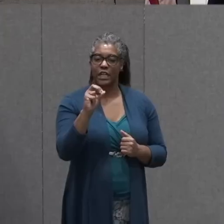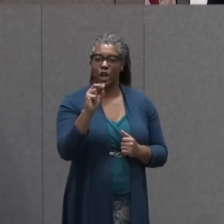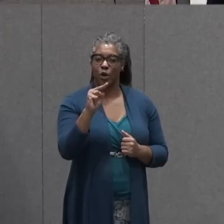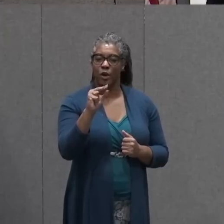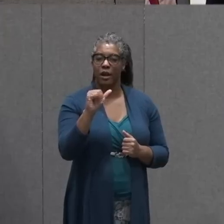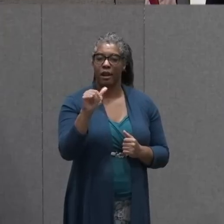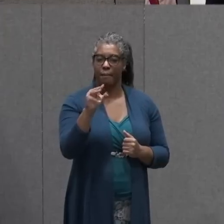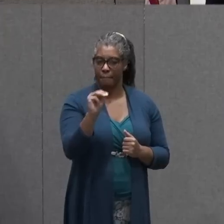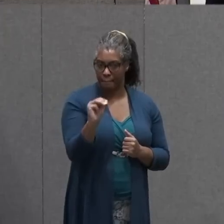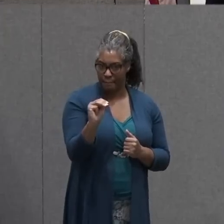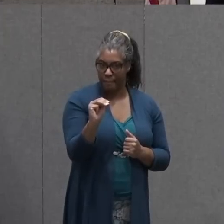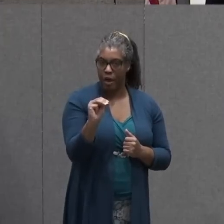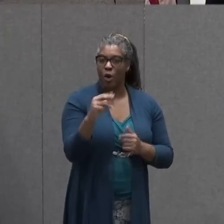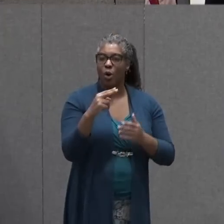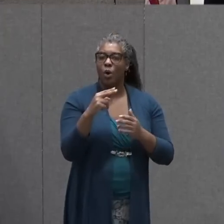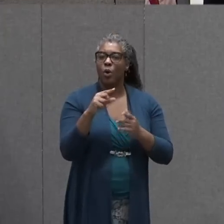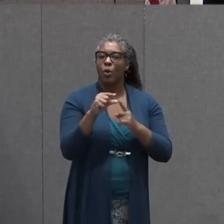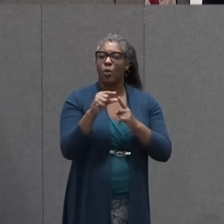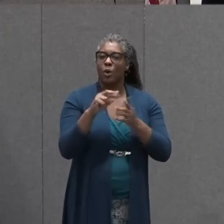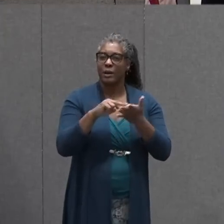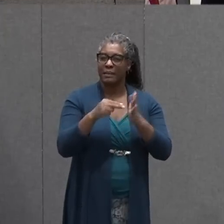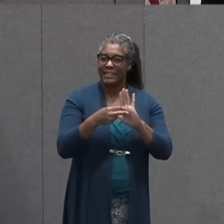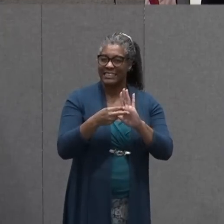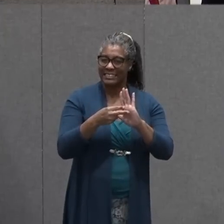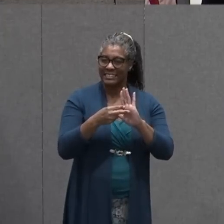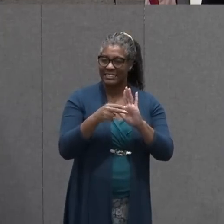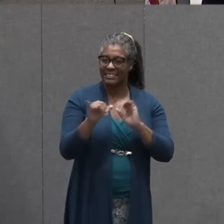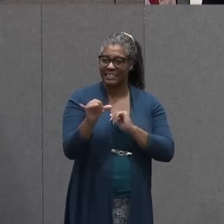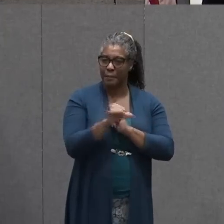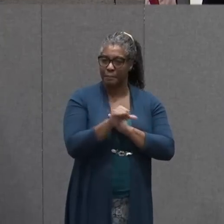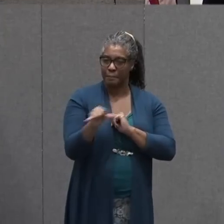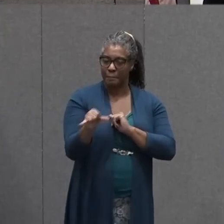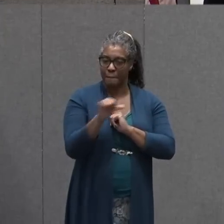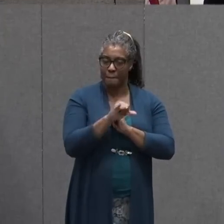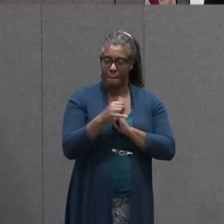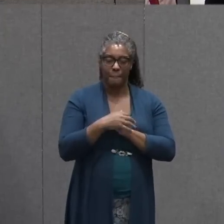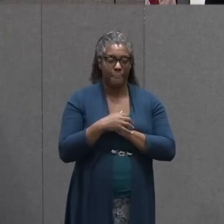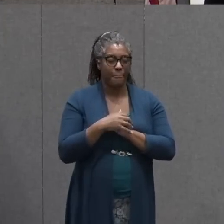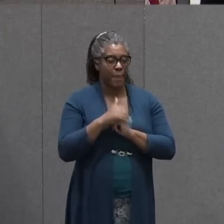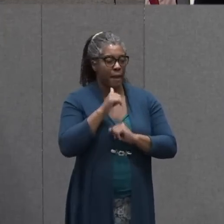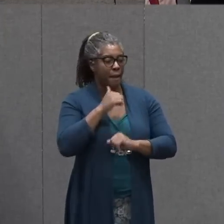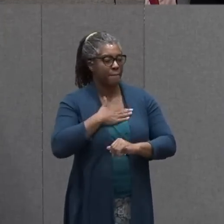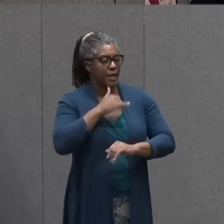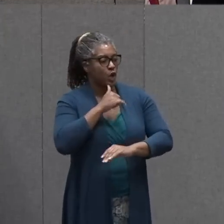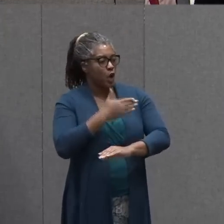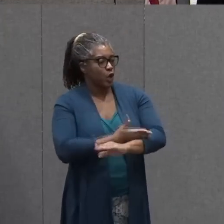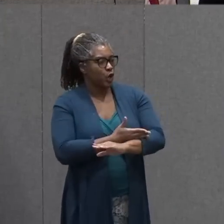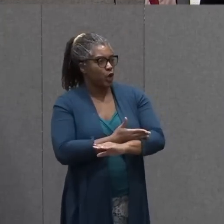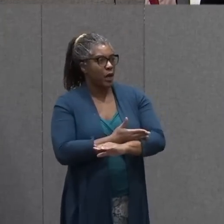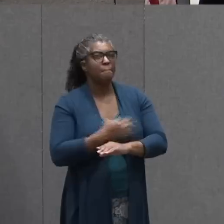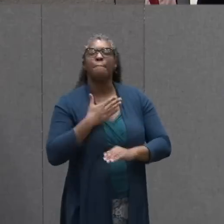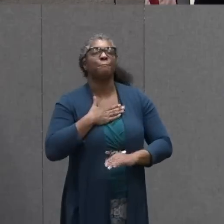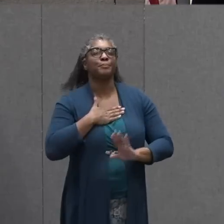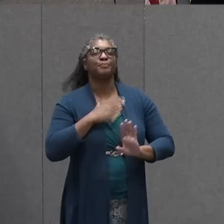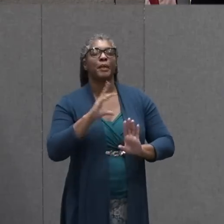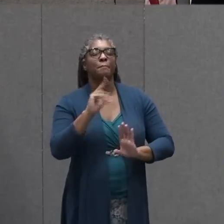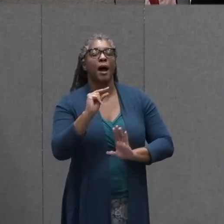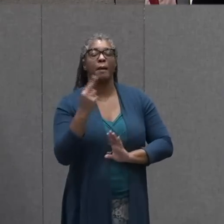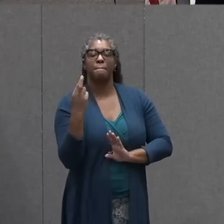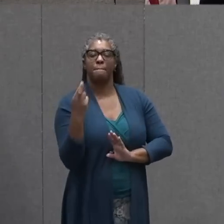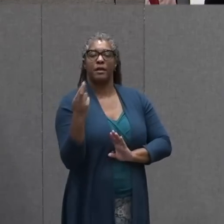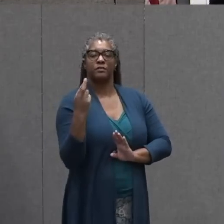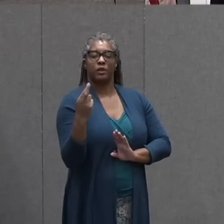about my daughter? Daughter. Or my best friend? Best friend. I like that one. Best friend. Yeah.